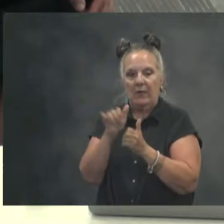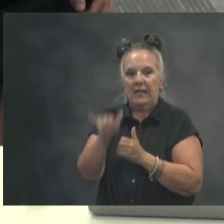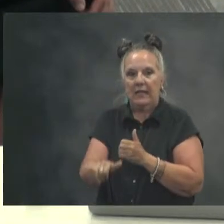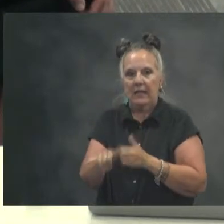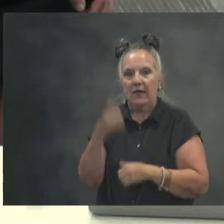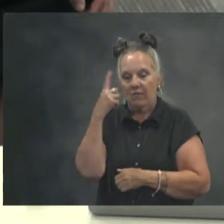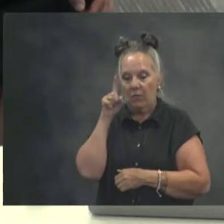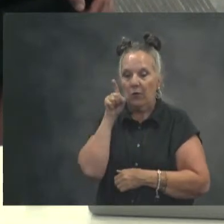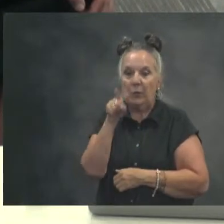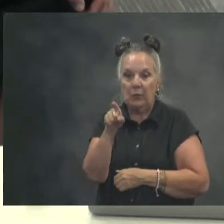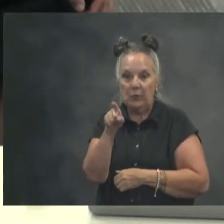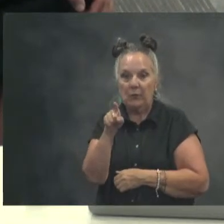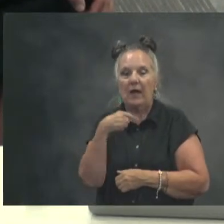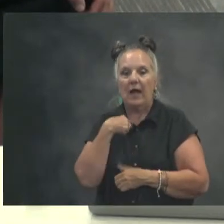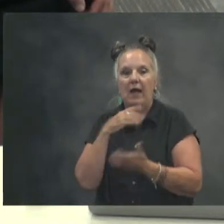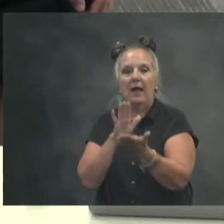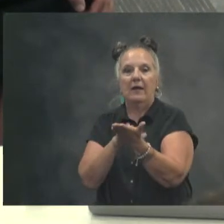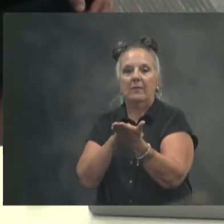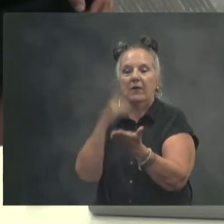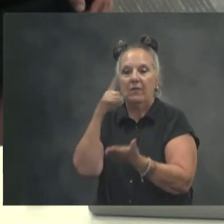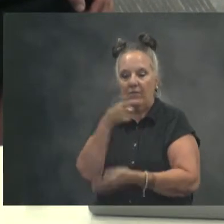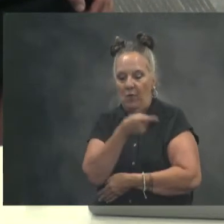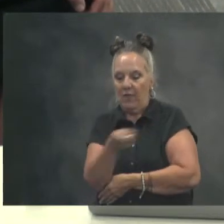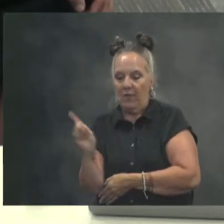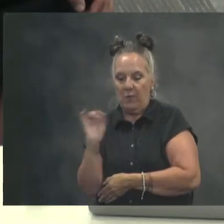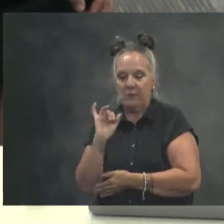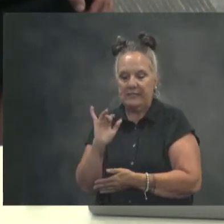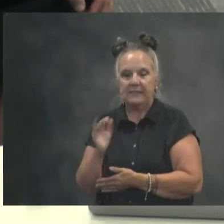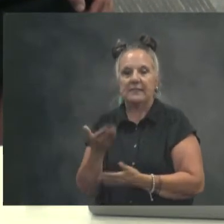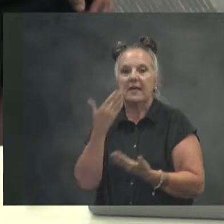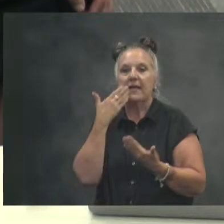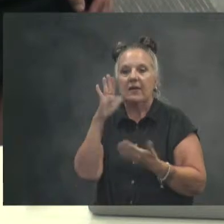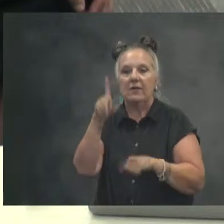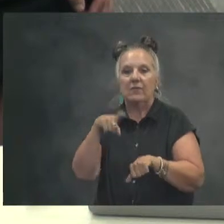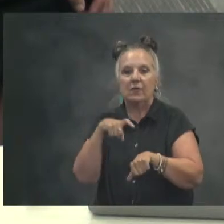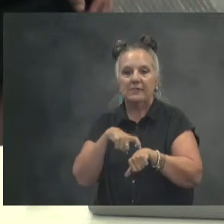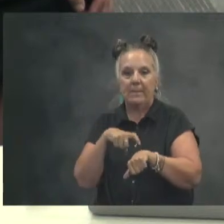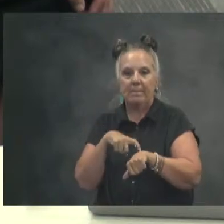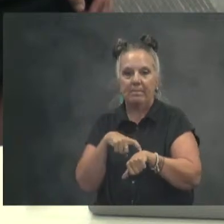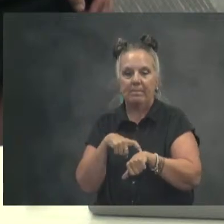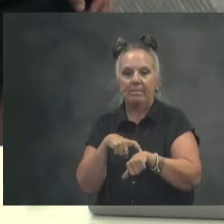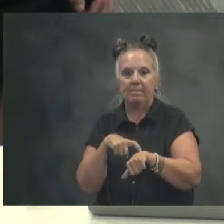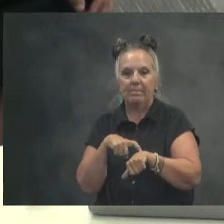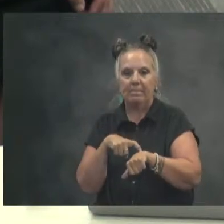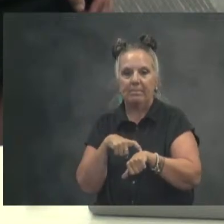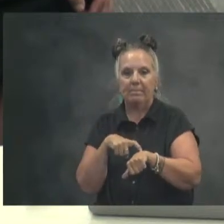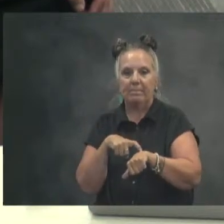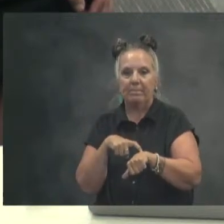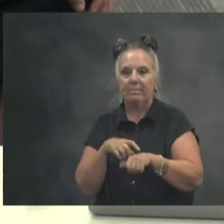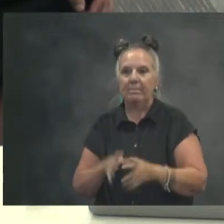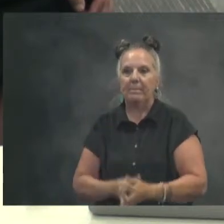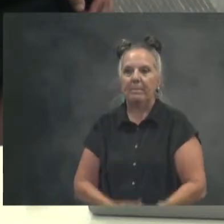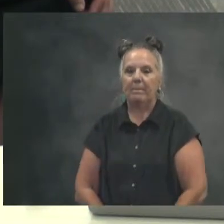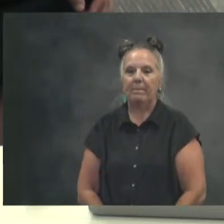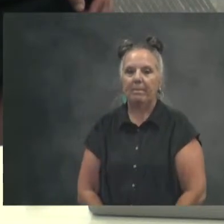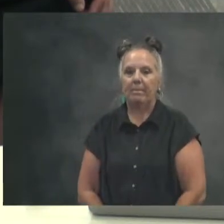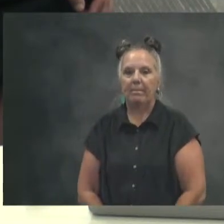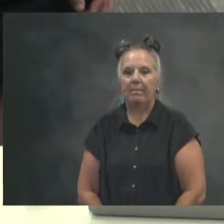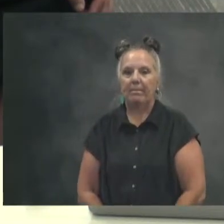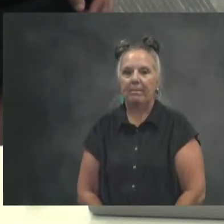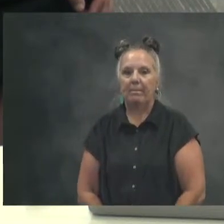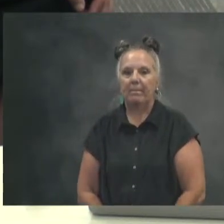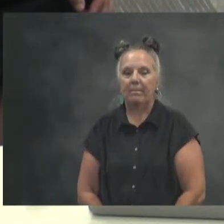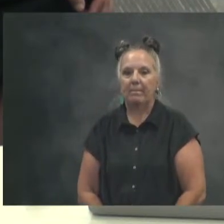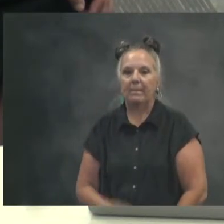for you, I commend you for those things. So thank you for your time. I'll finish this. Is there anybody else?